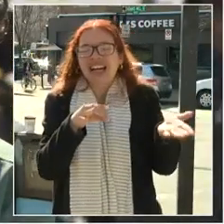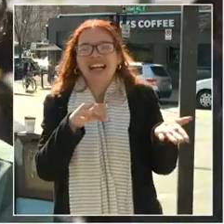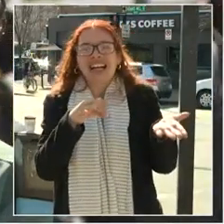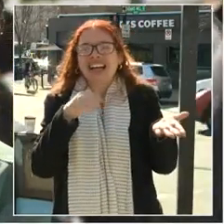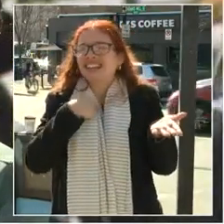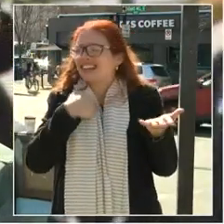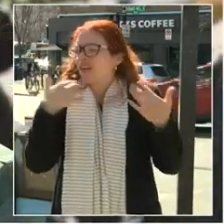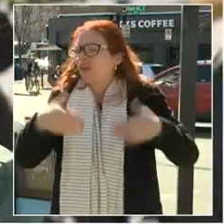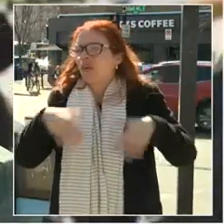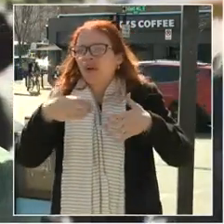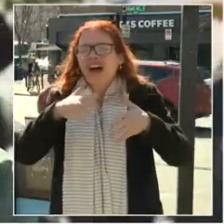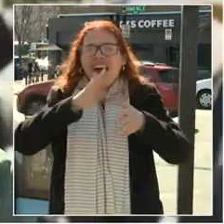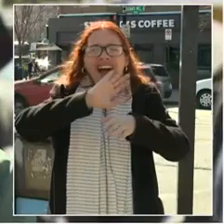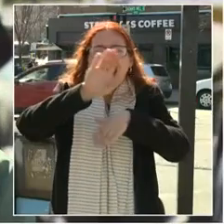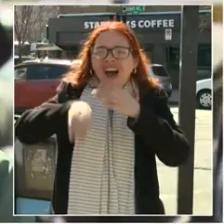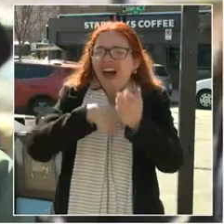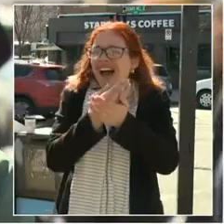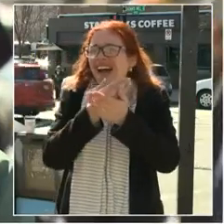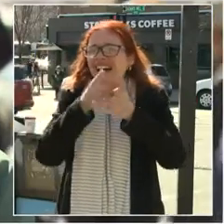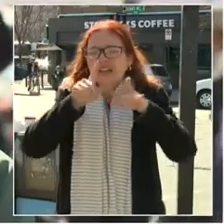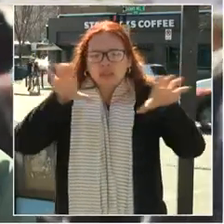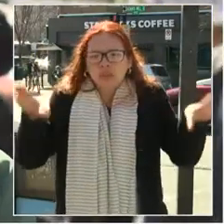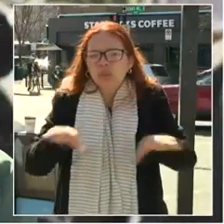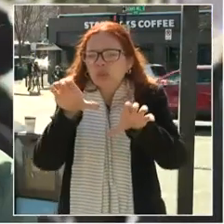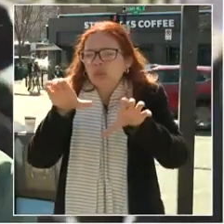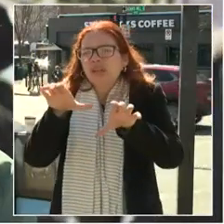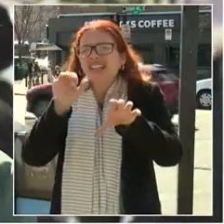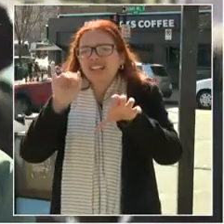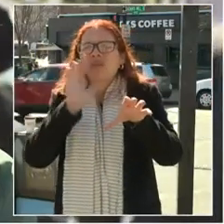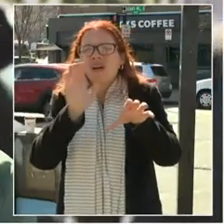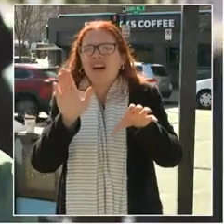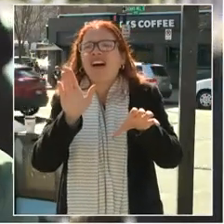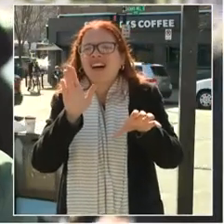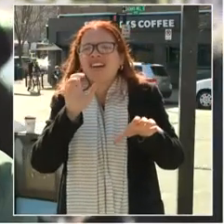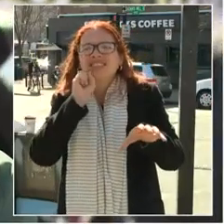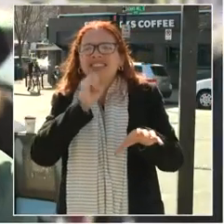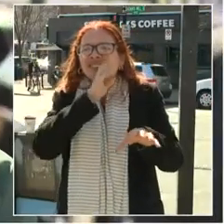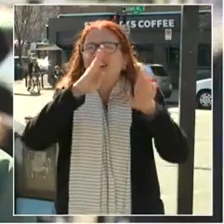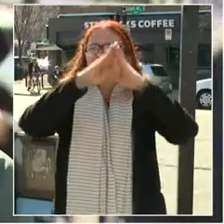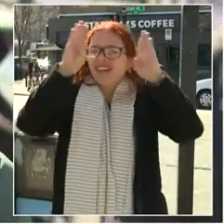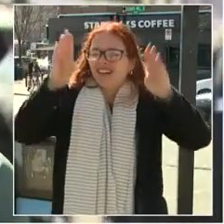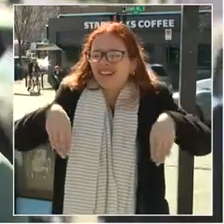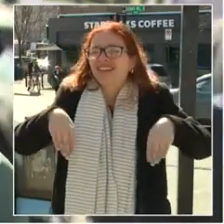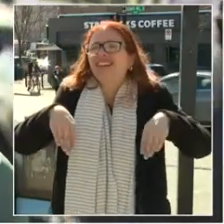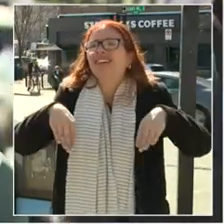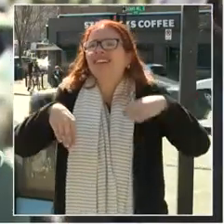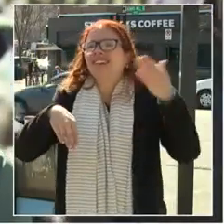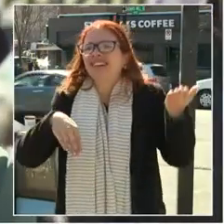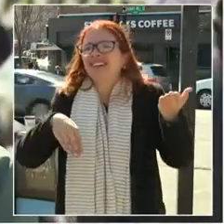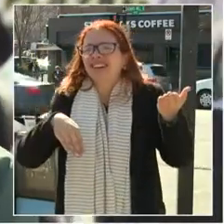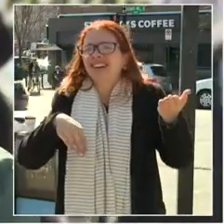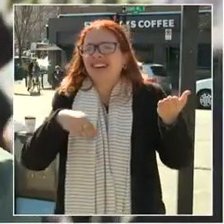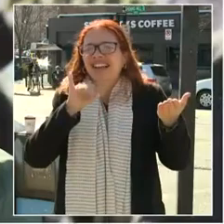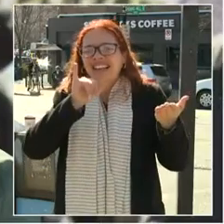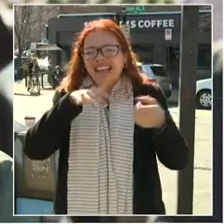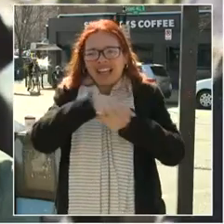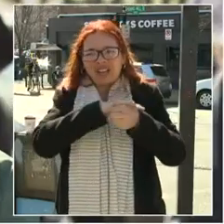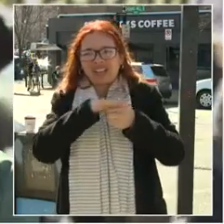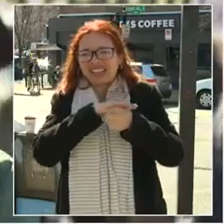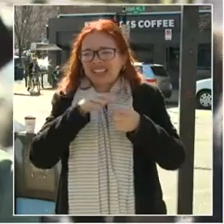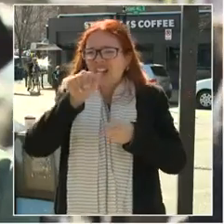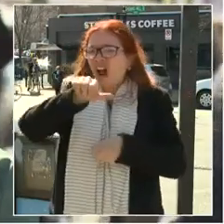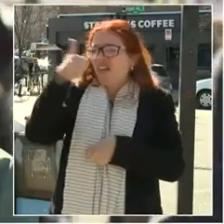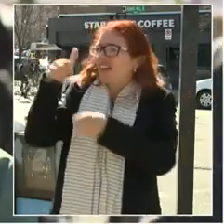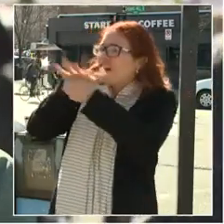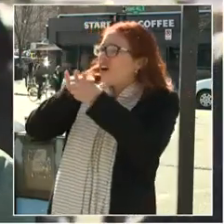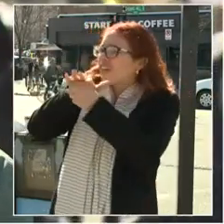kinds of activities come into our senior homes. I don't know if it's specifically this neighborhood or others around, which I'm